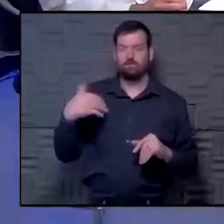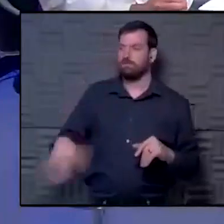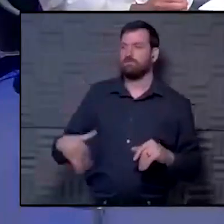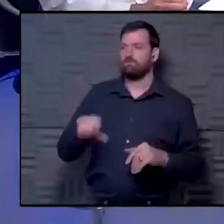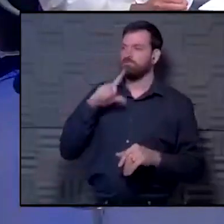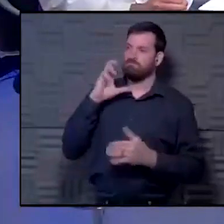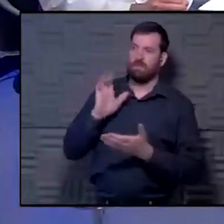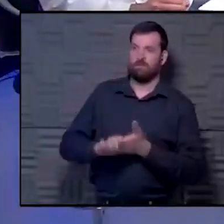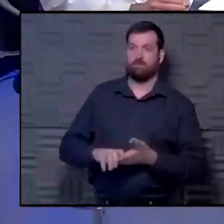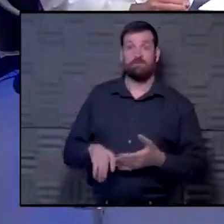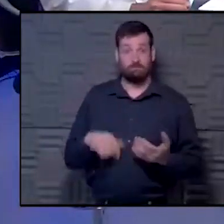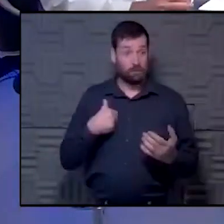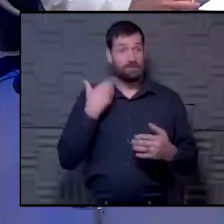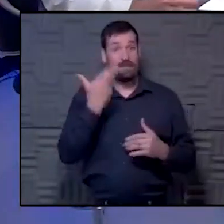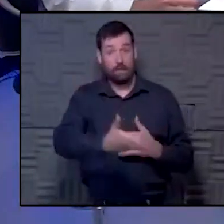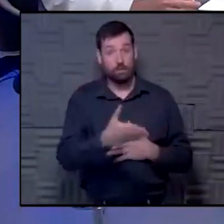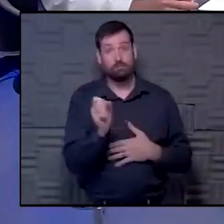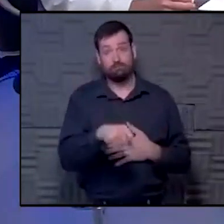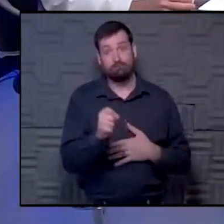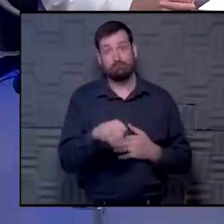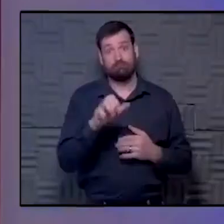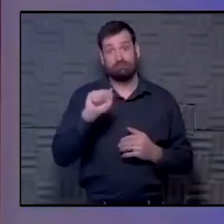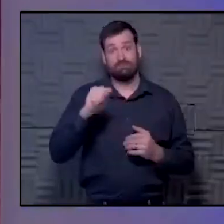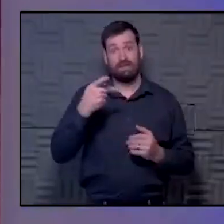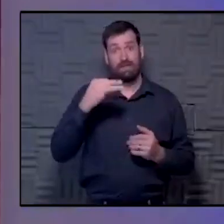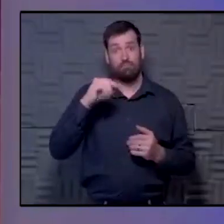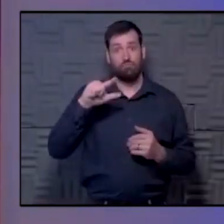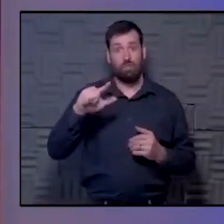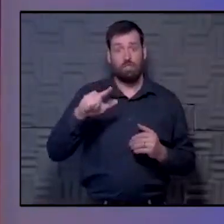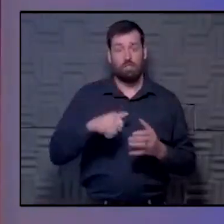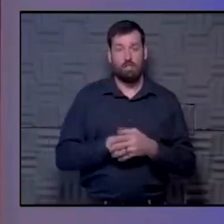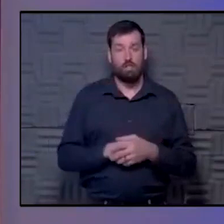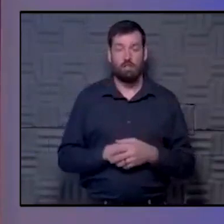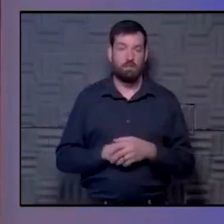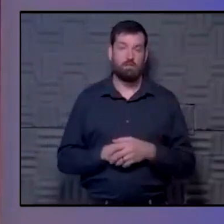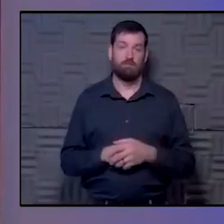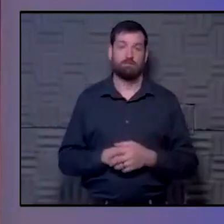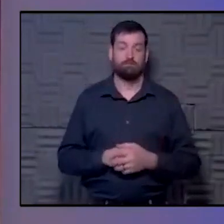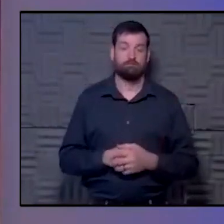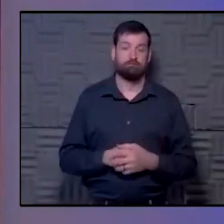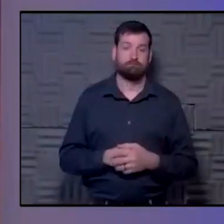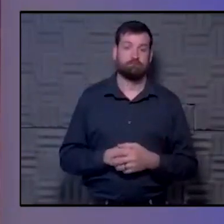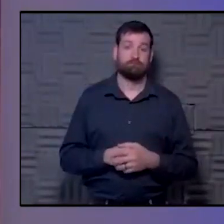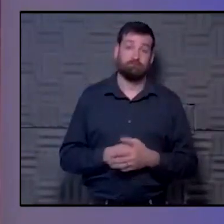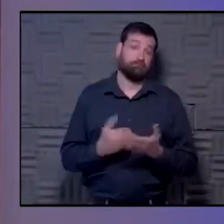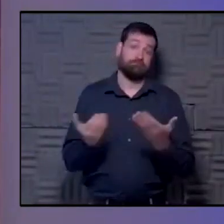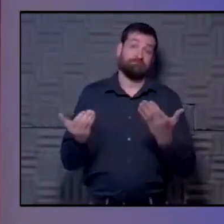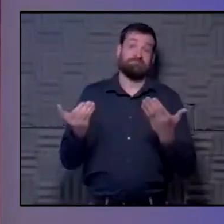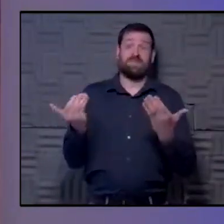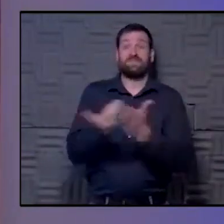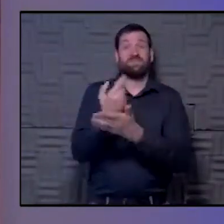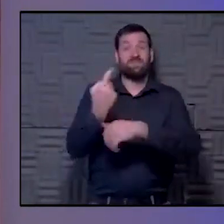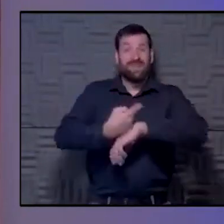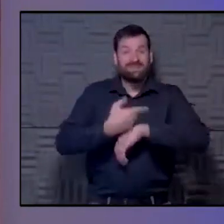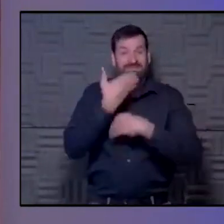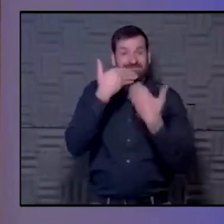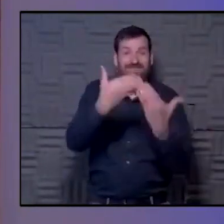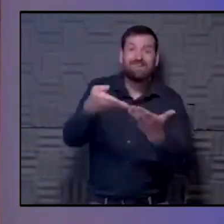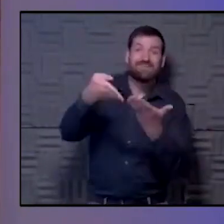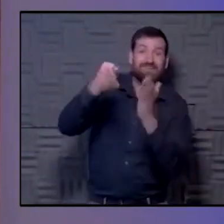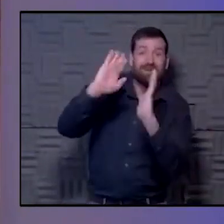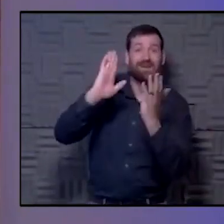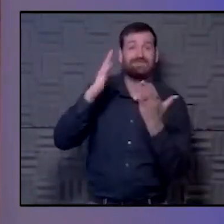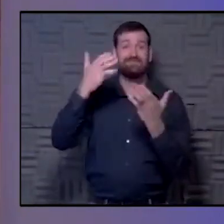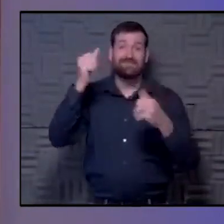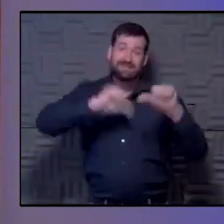unbelievable. I was there in April, but you know, it's a new day. And thank God for science,